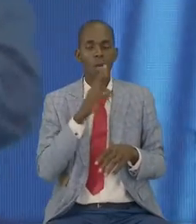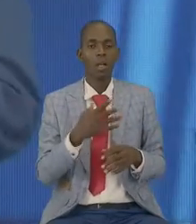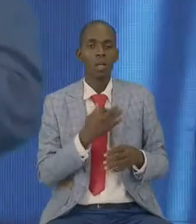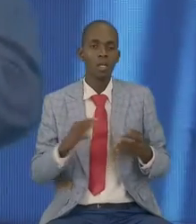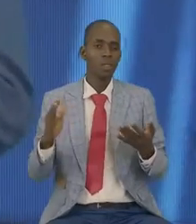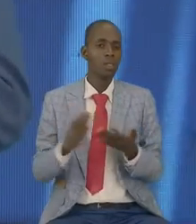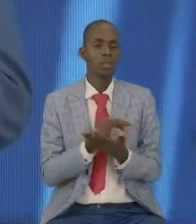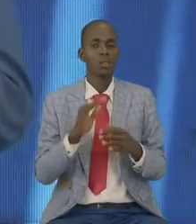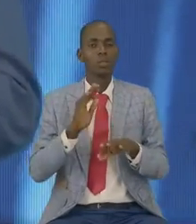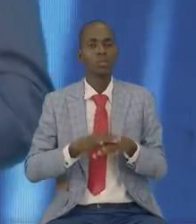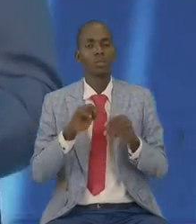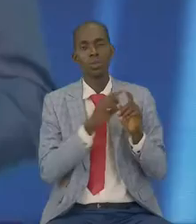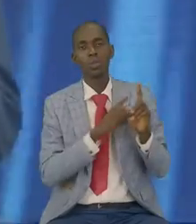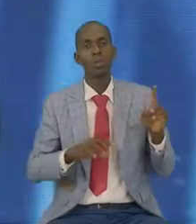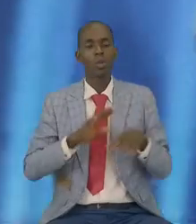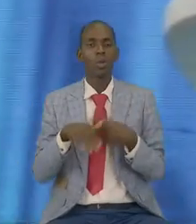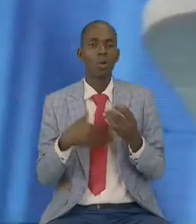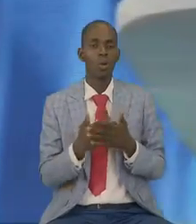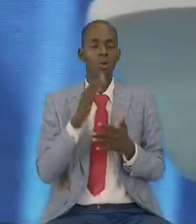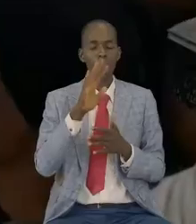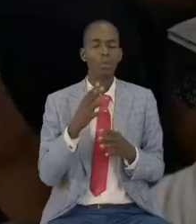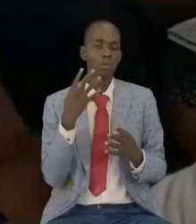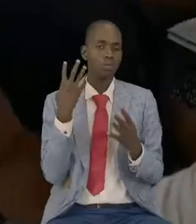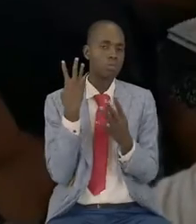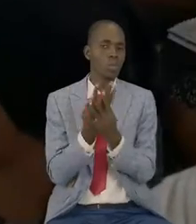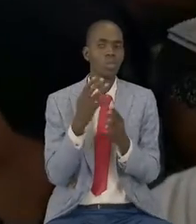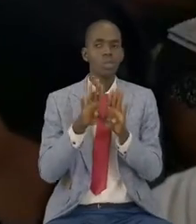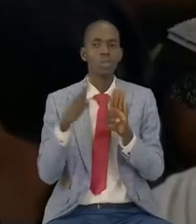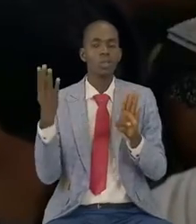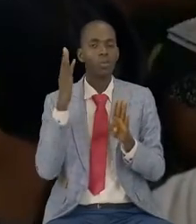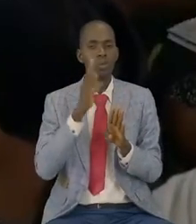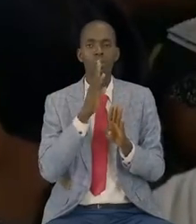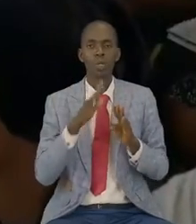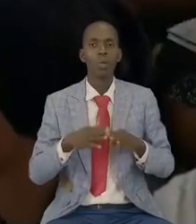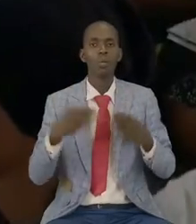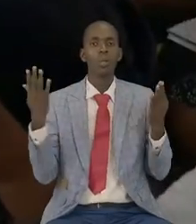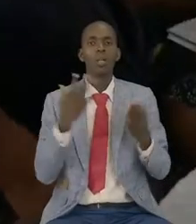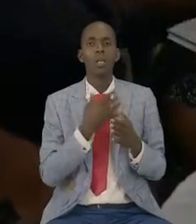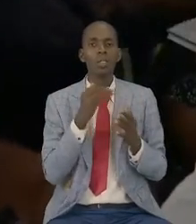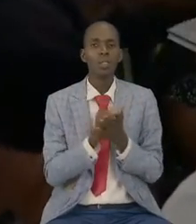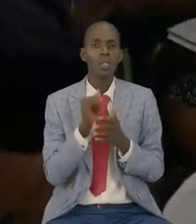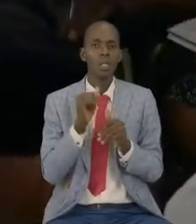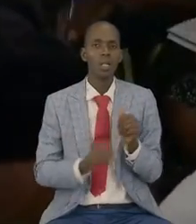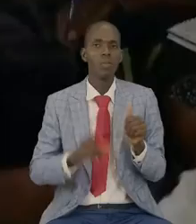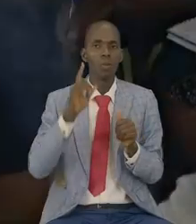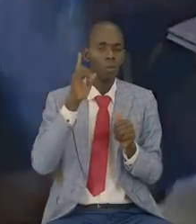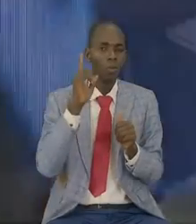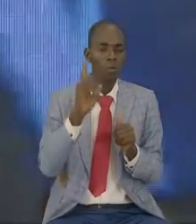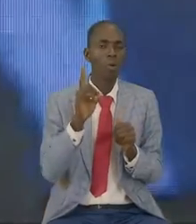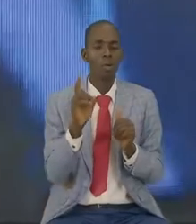Lord, all your prison doors will be opened. And it says everyone's bands